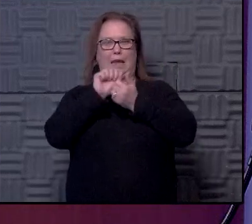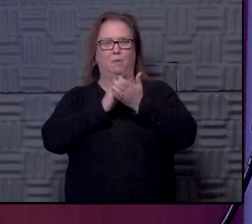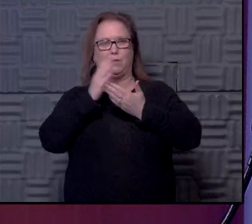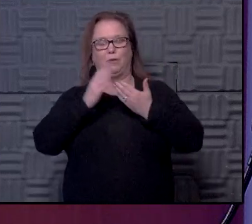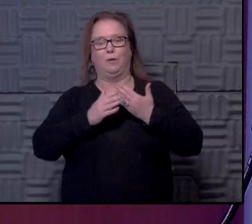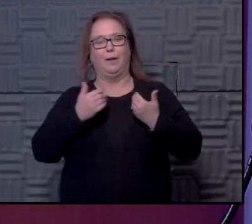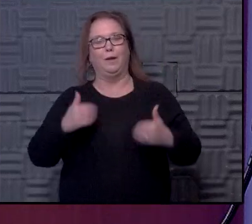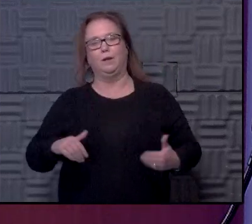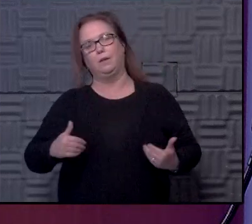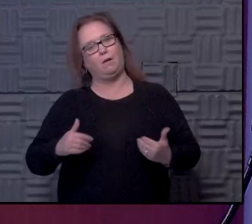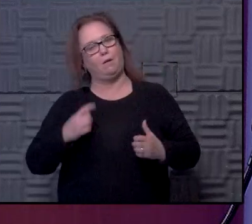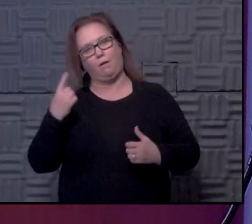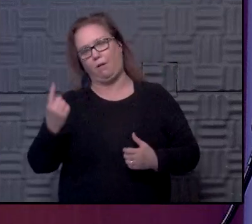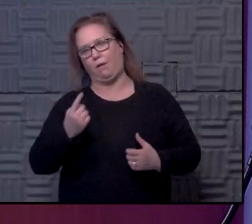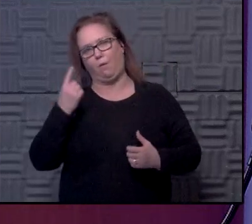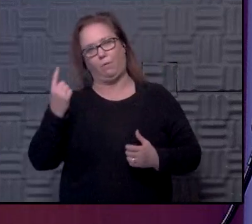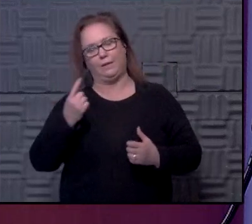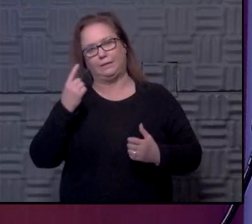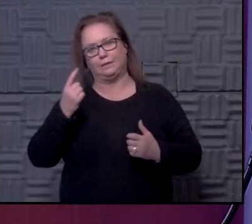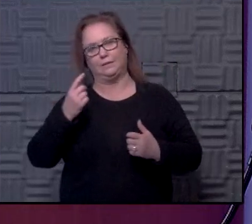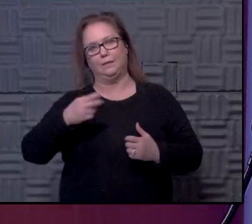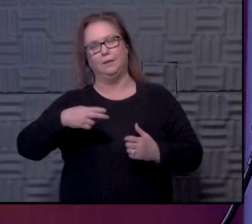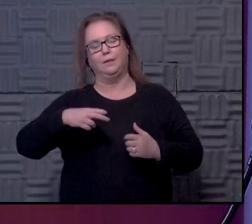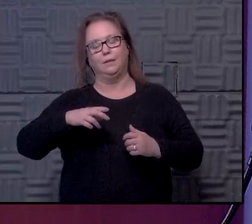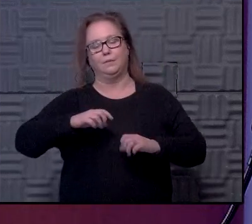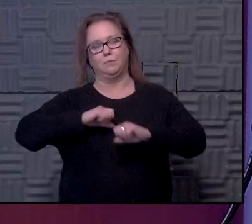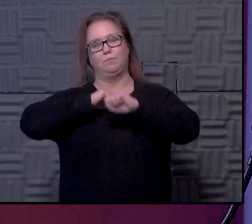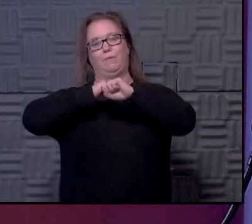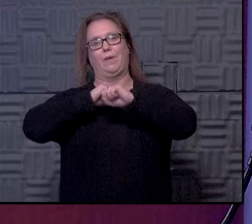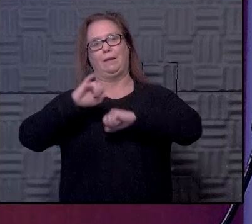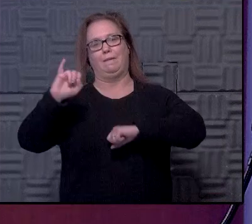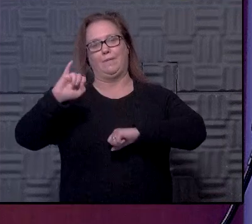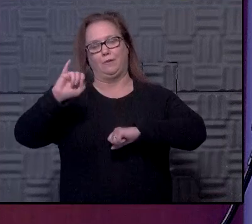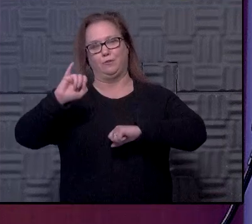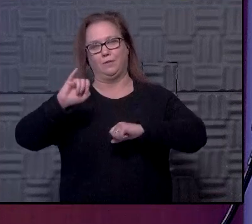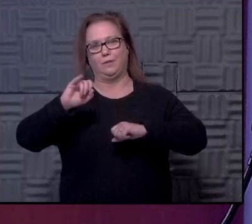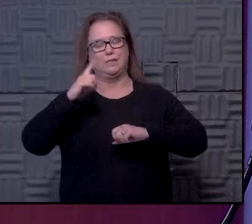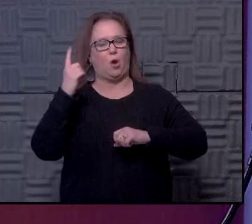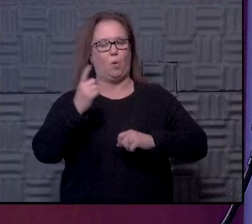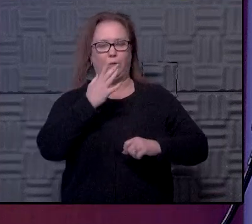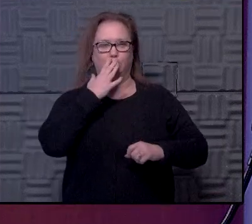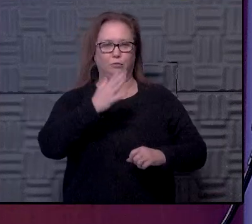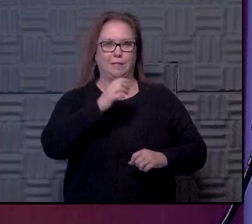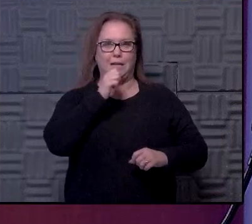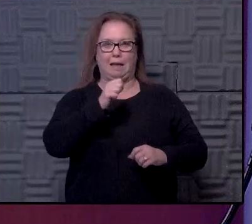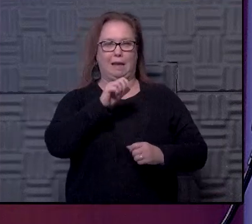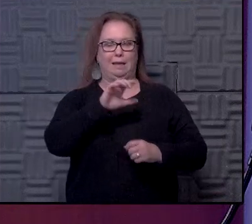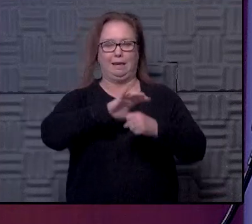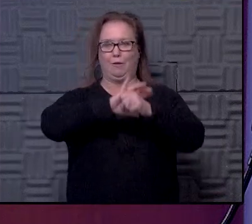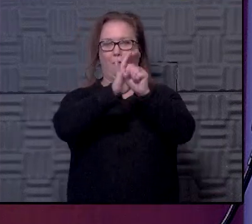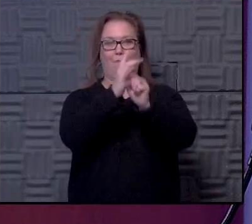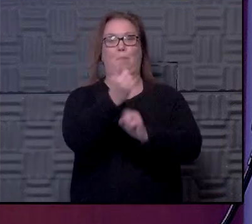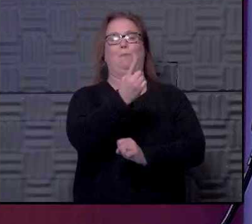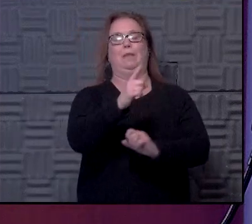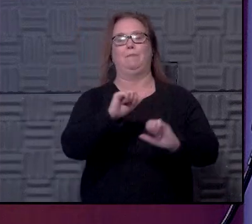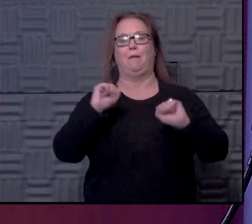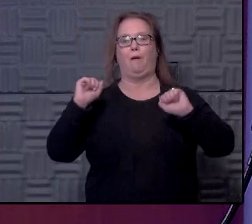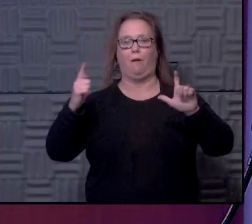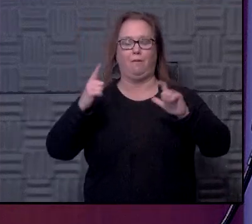hygiene is always going to be the pillar of infection prevention, so it's always good, not just in the midst of